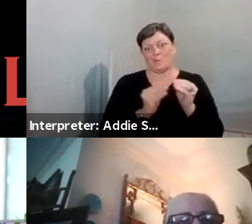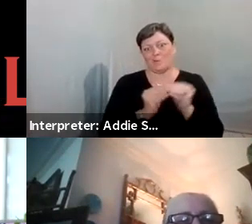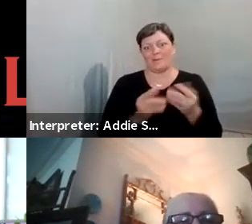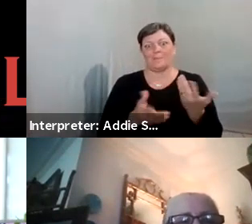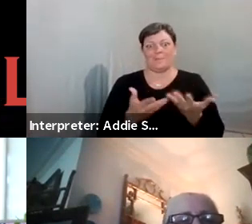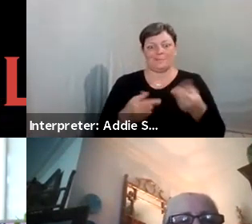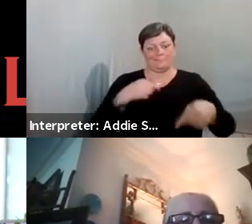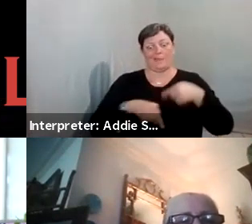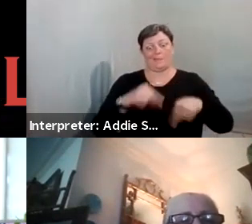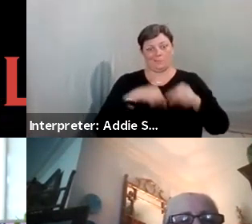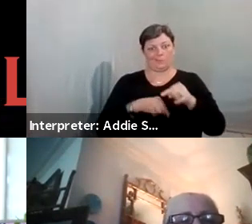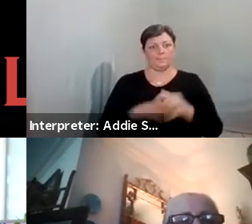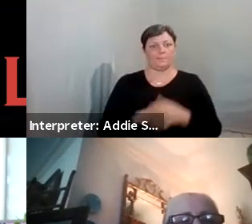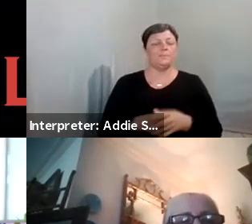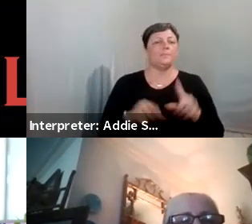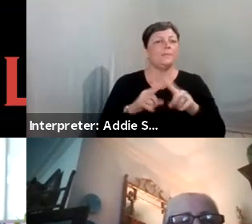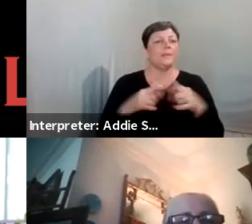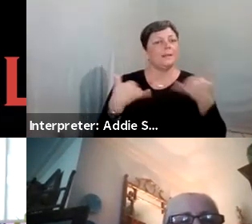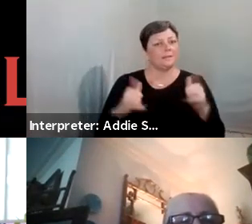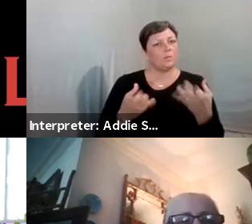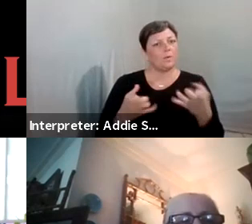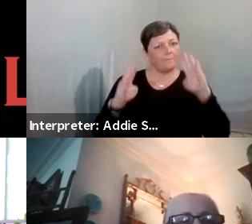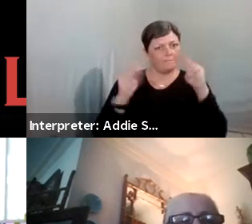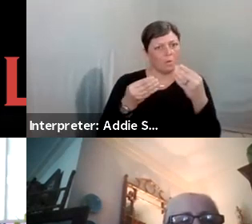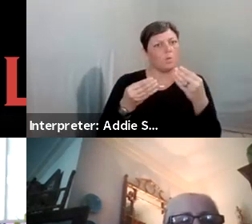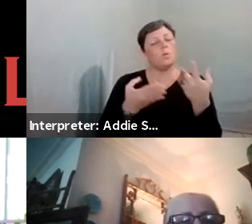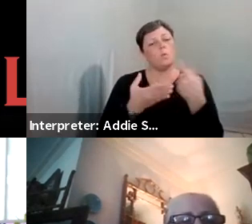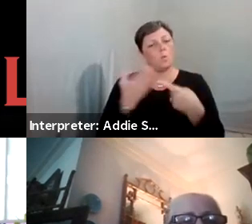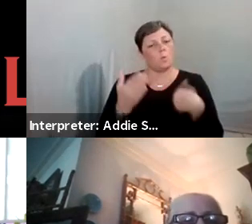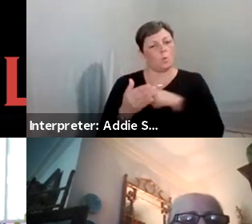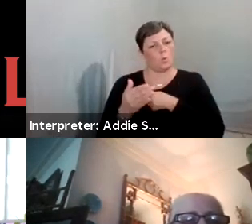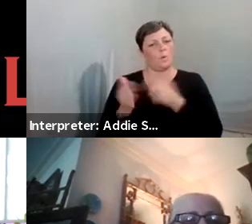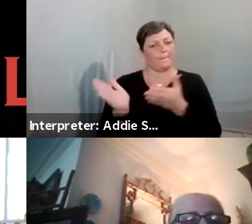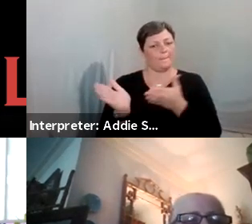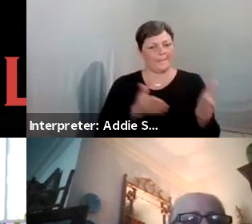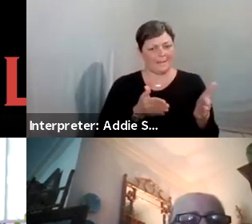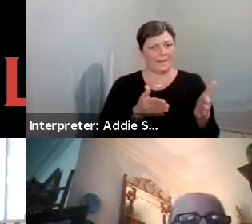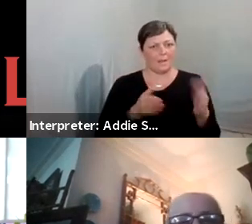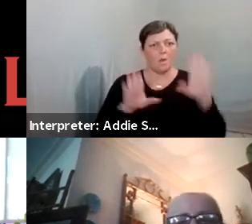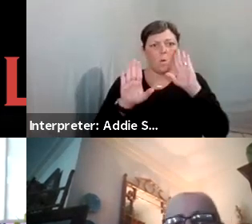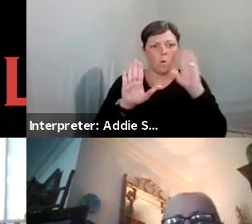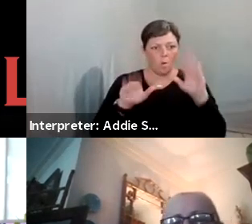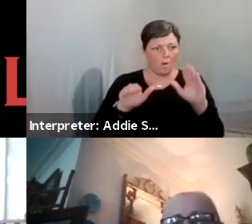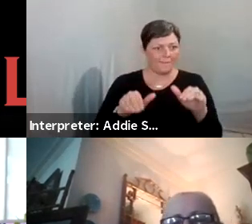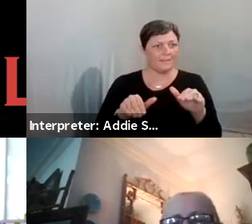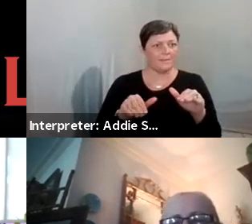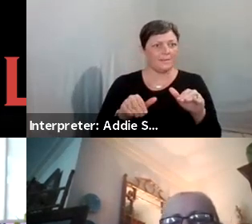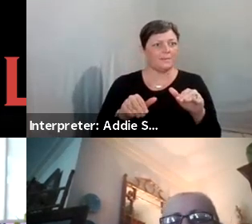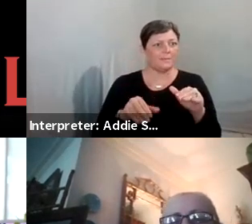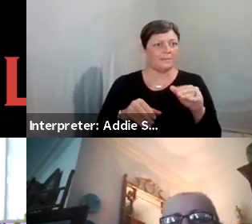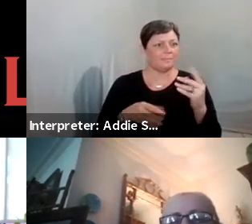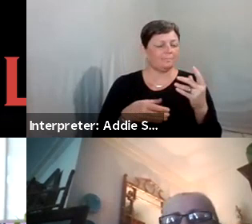backwards. But I still want to keep the focus on what we were going to be hopefully in within